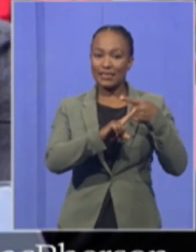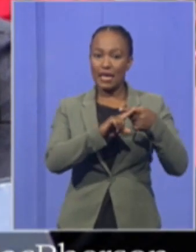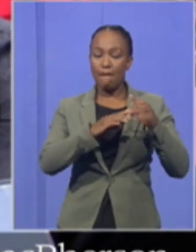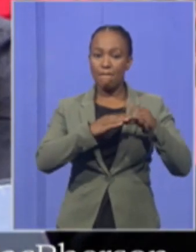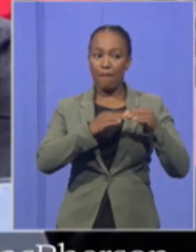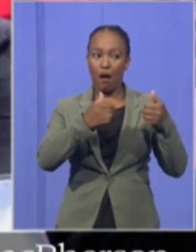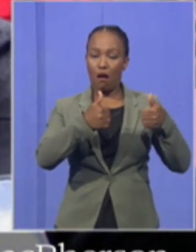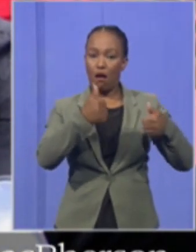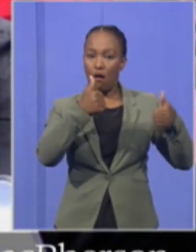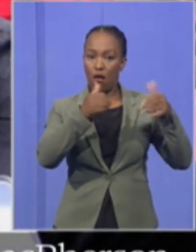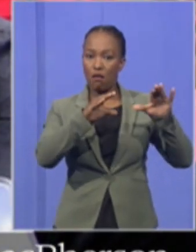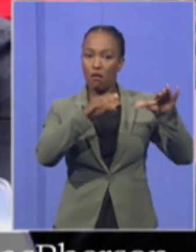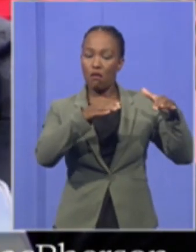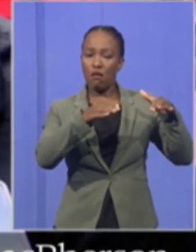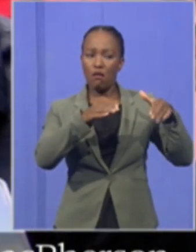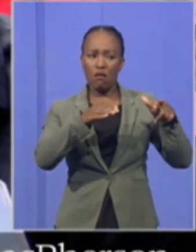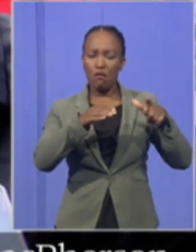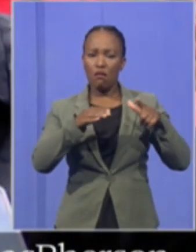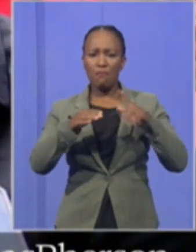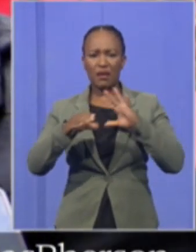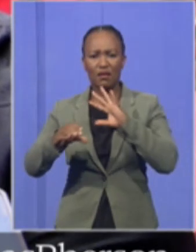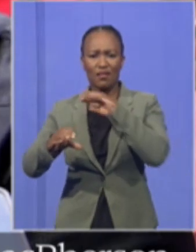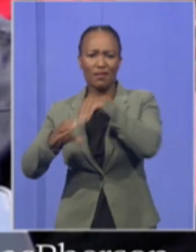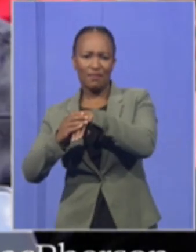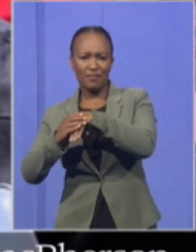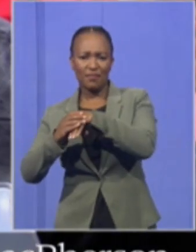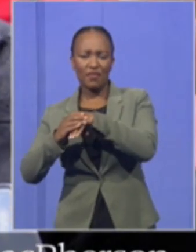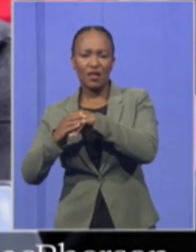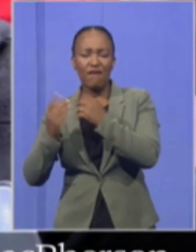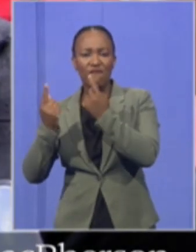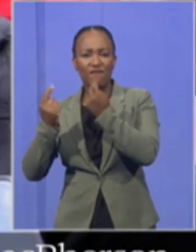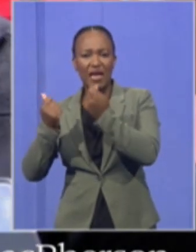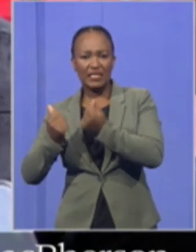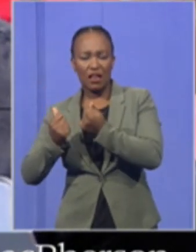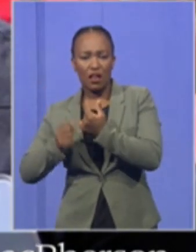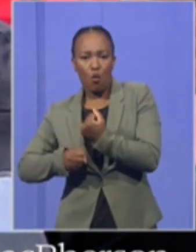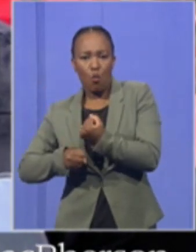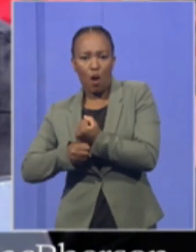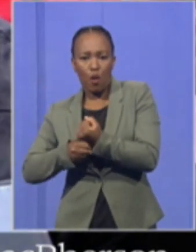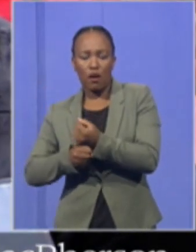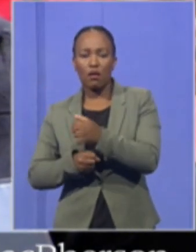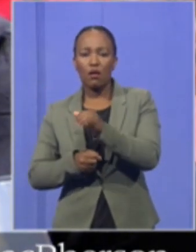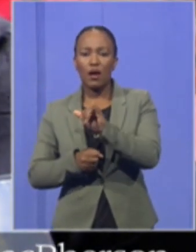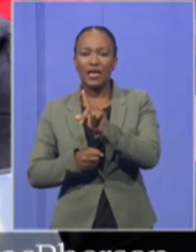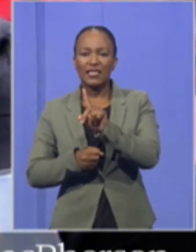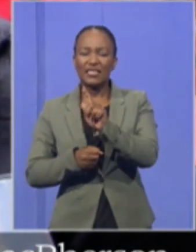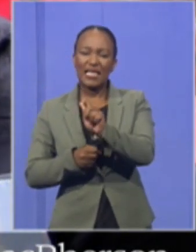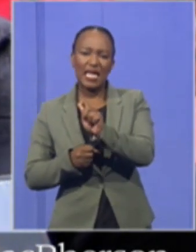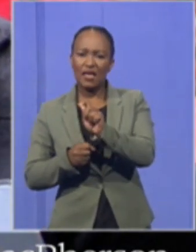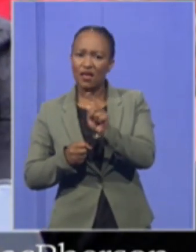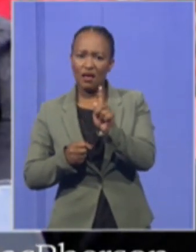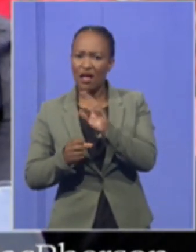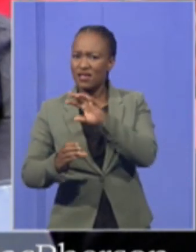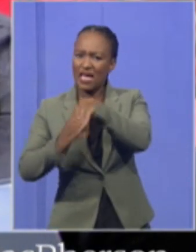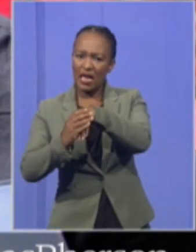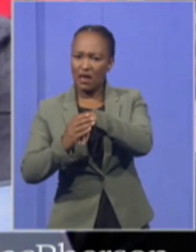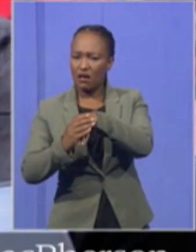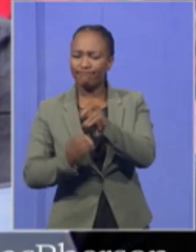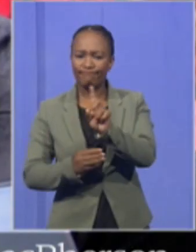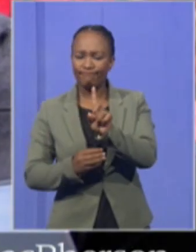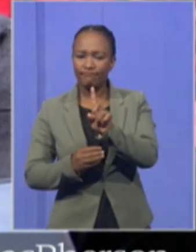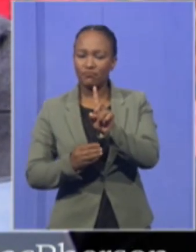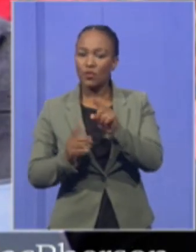ethics, he's got no role on the financial or operational matters of IDT. And to demonstrate that his interest on